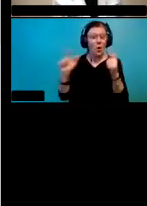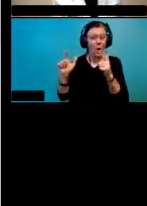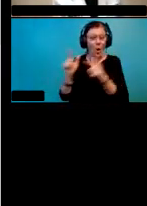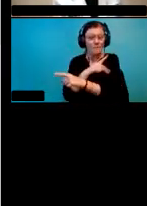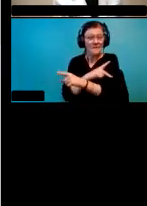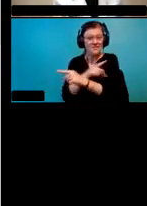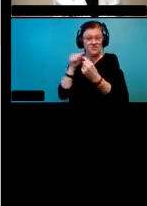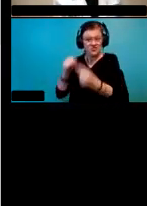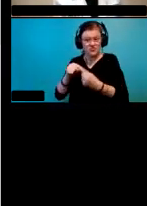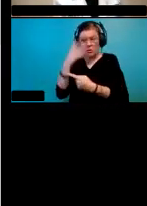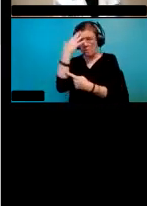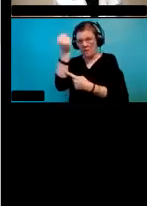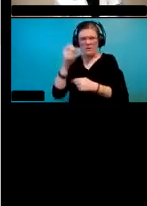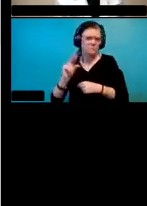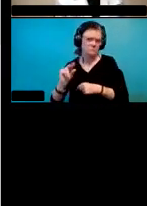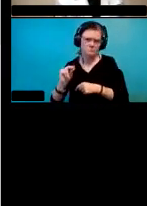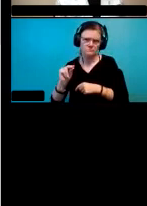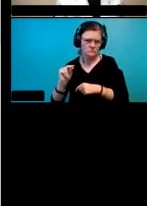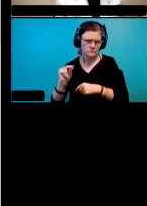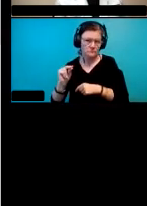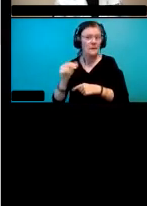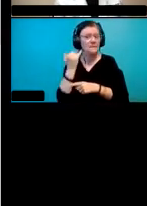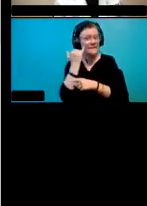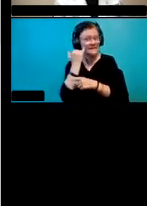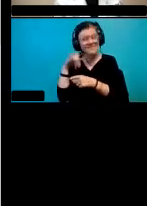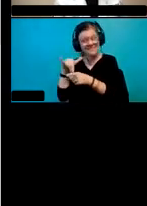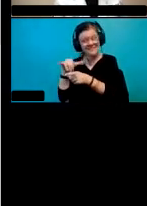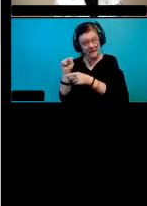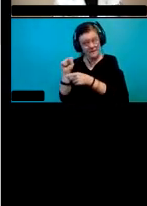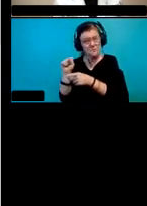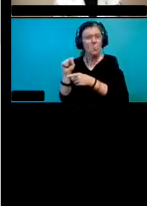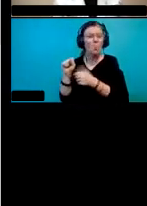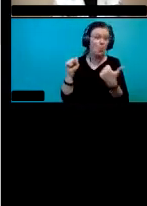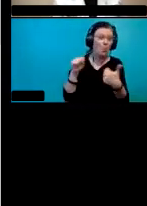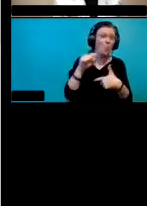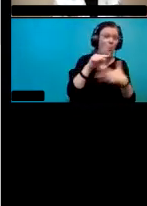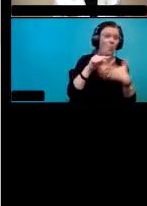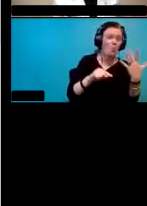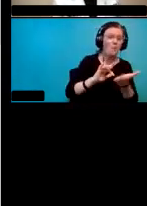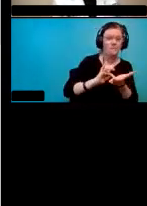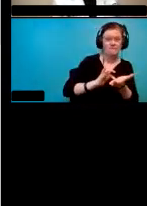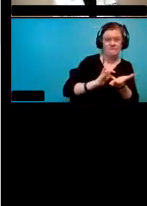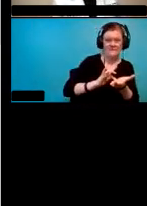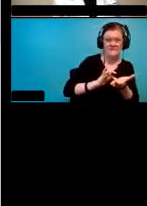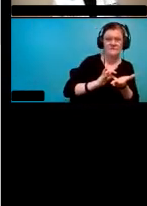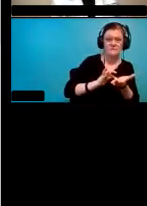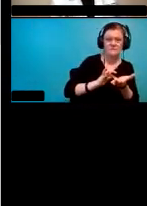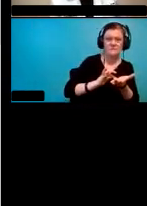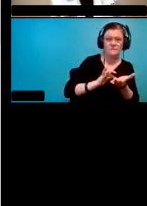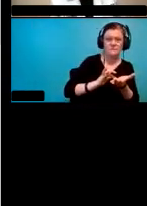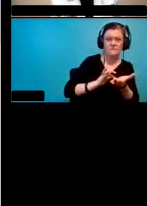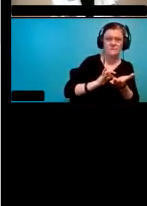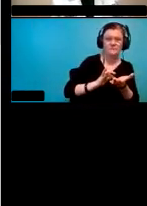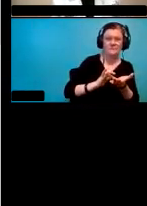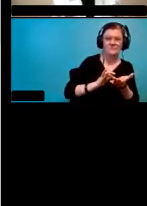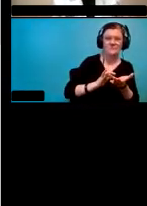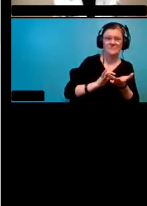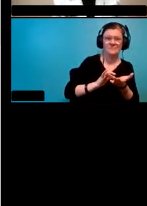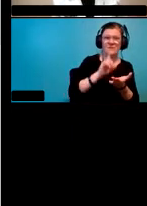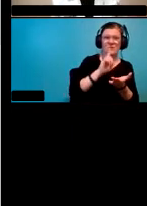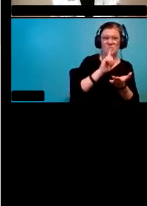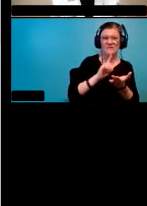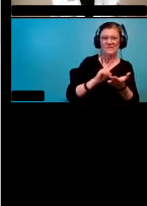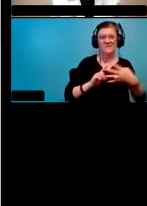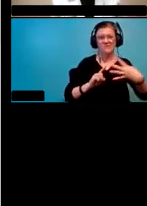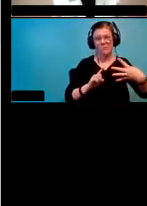it is an issue, then there are ways that we can treat it. I always say there are 4 medications on the market, but